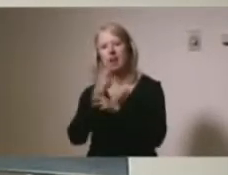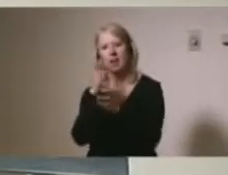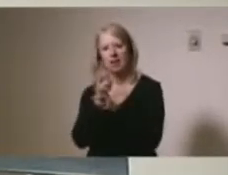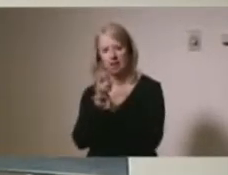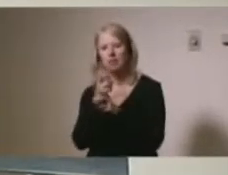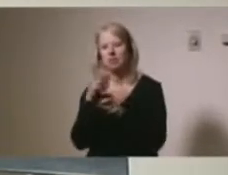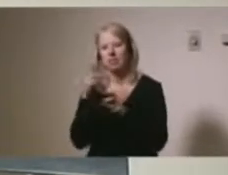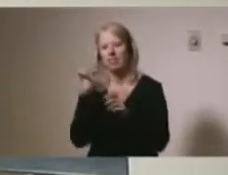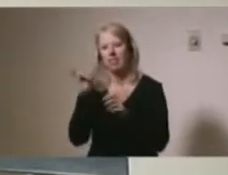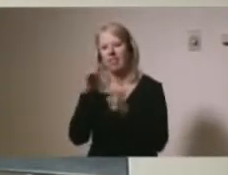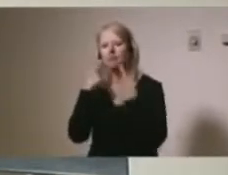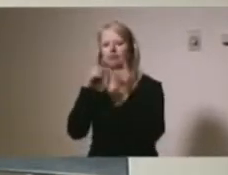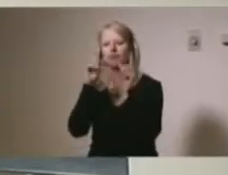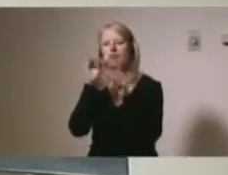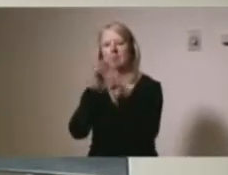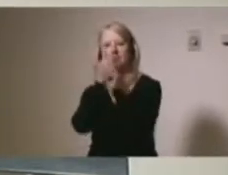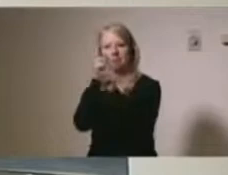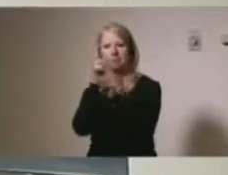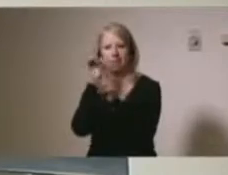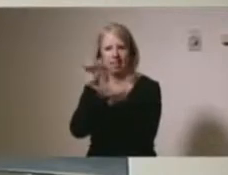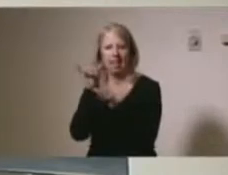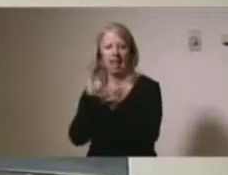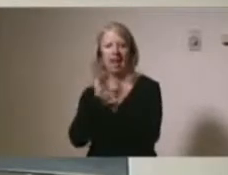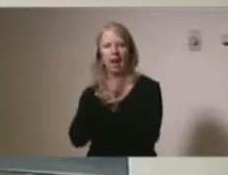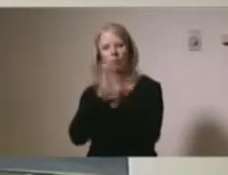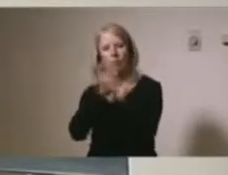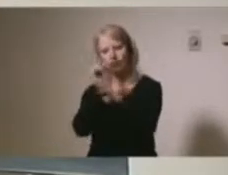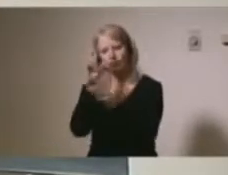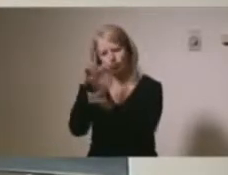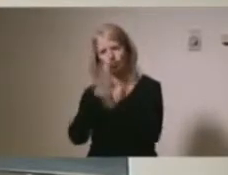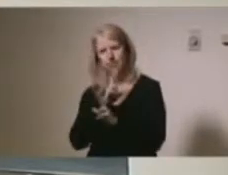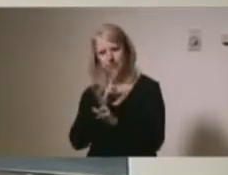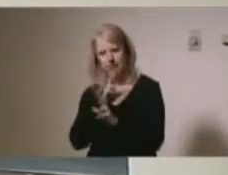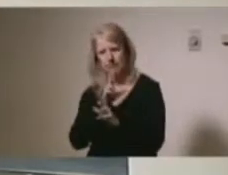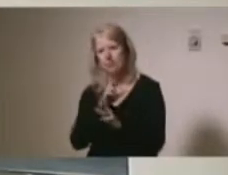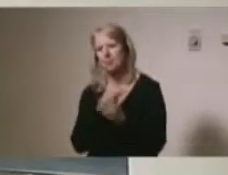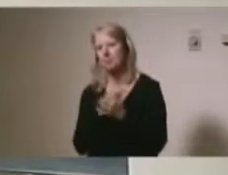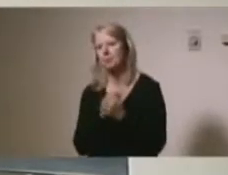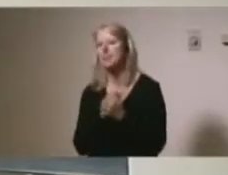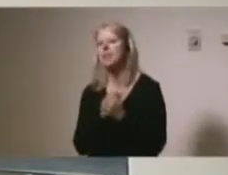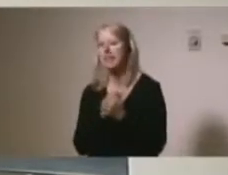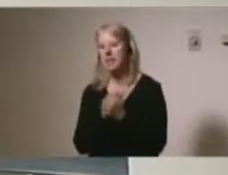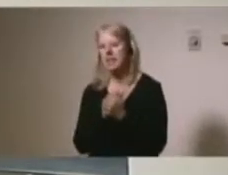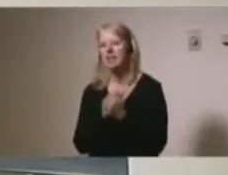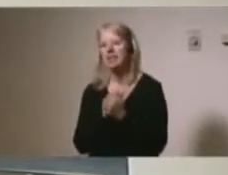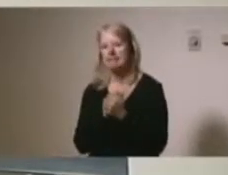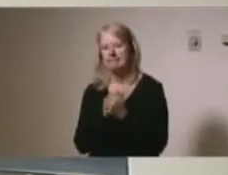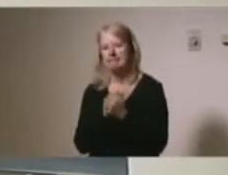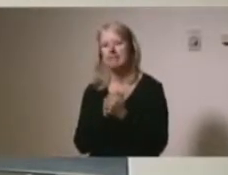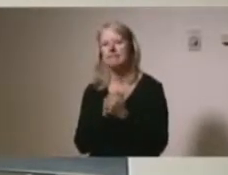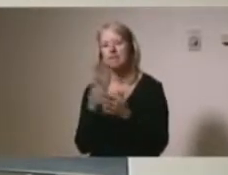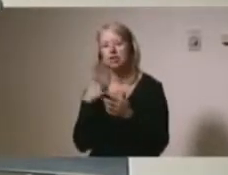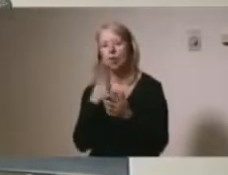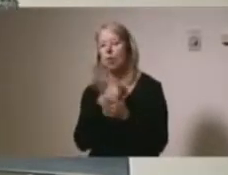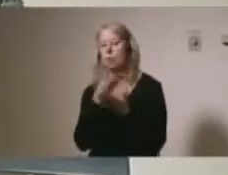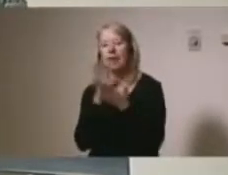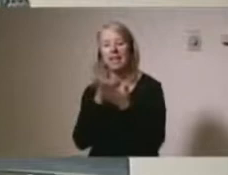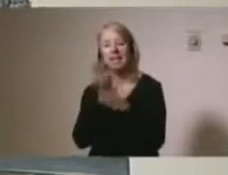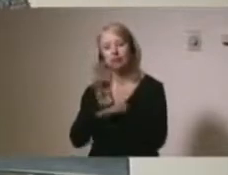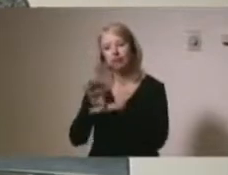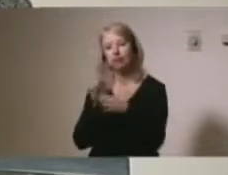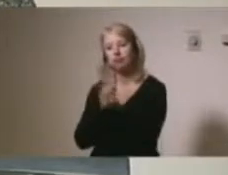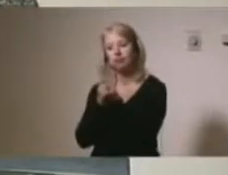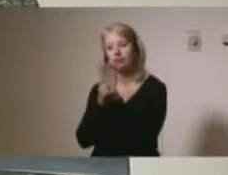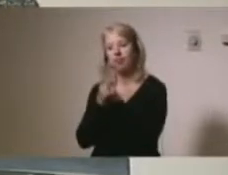this mission, this social mission, be respected. And we want to be subsidized by